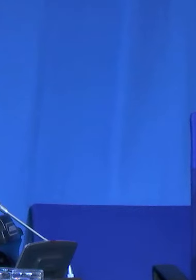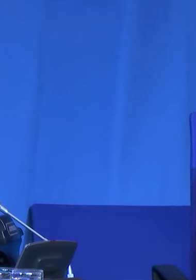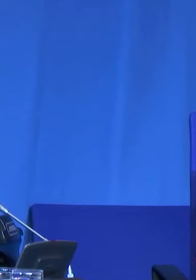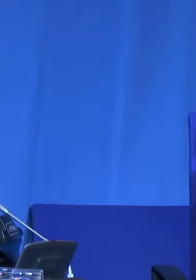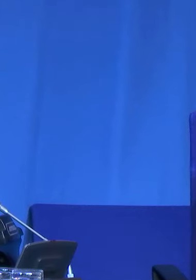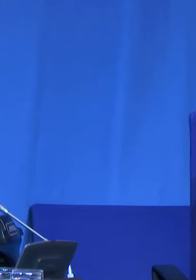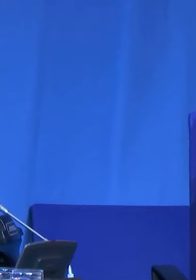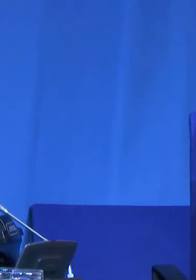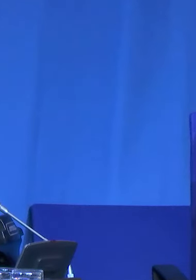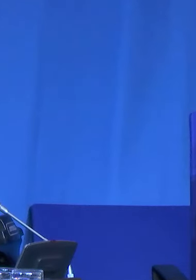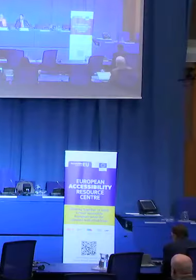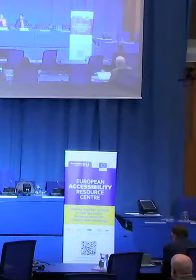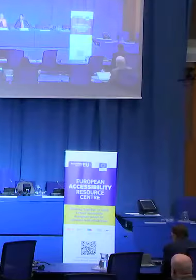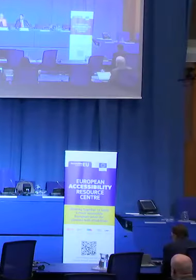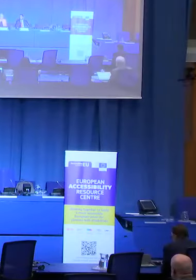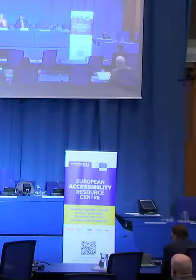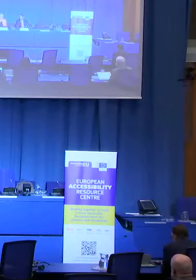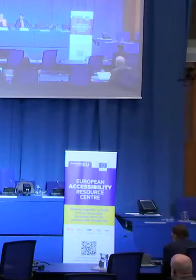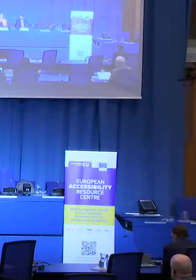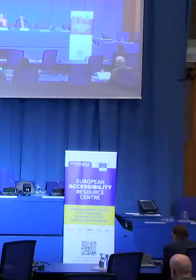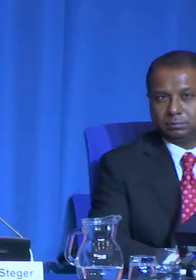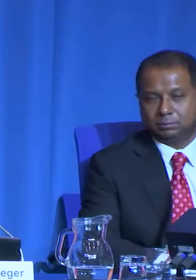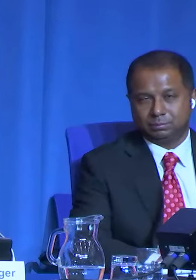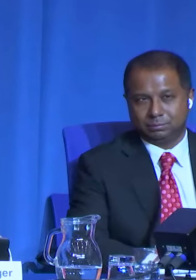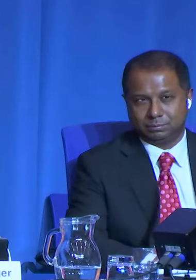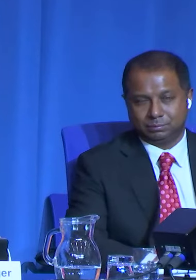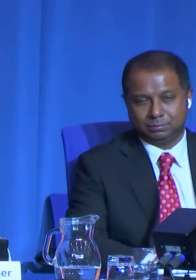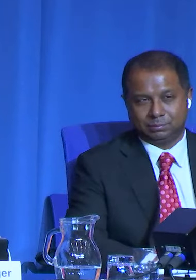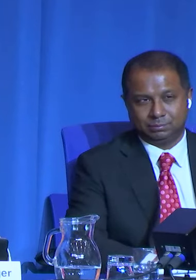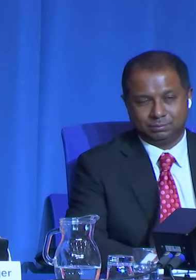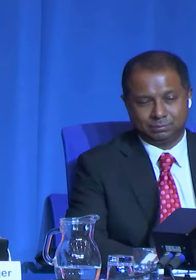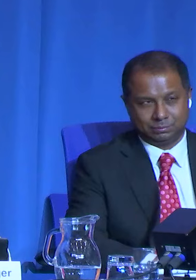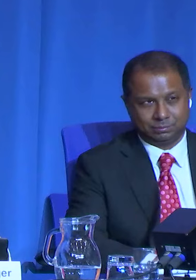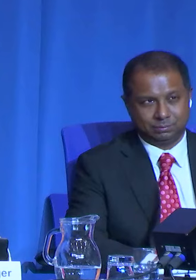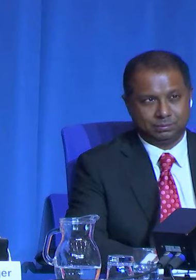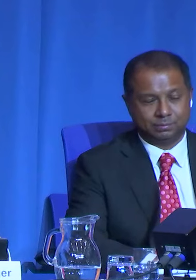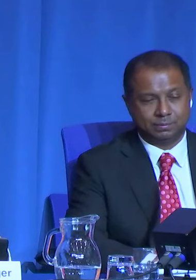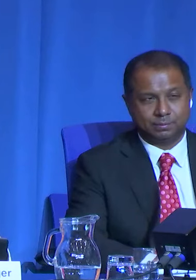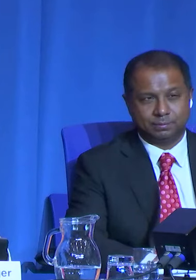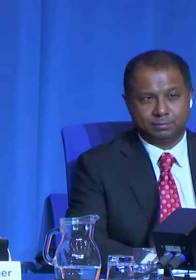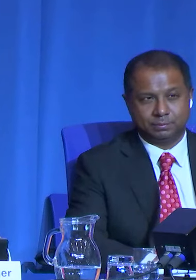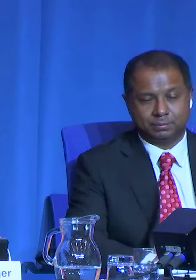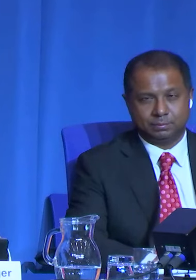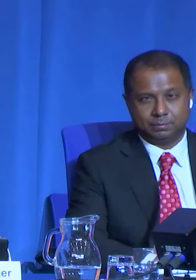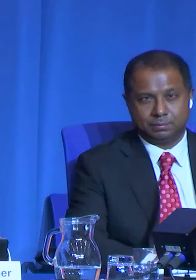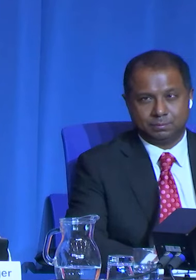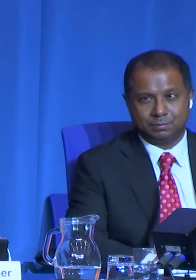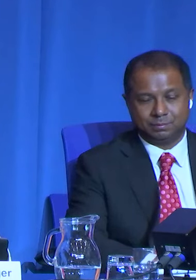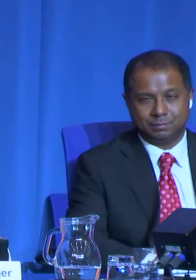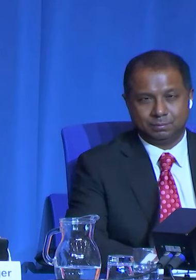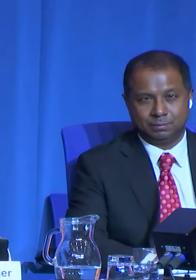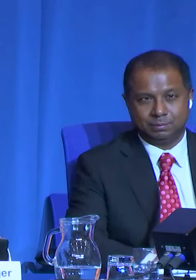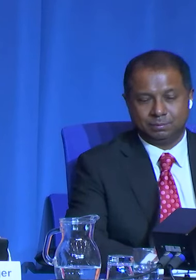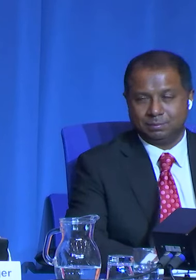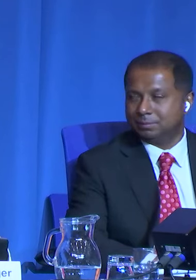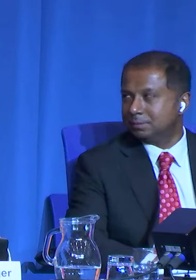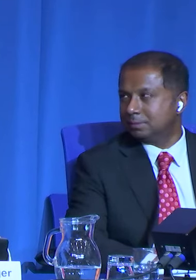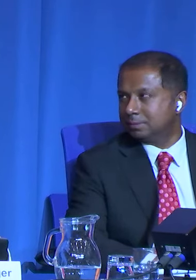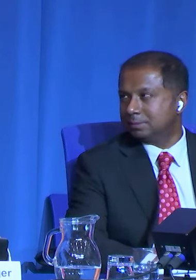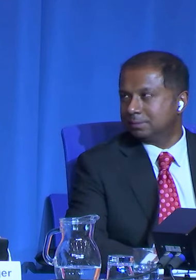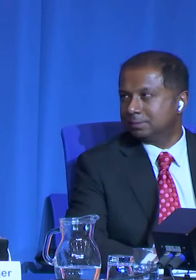much. Are there any questions already? Well, it's very interesting